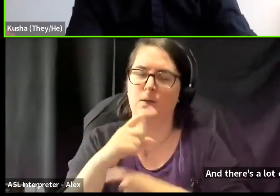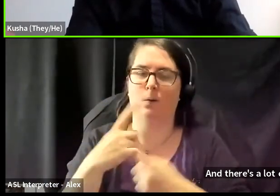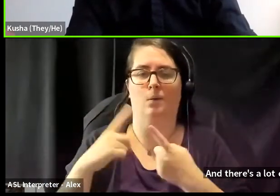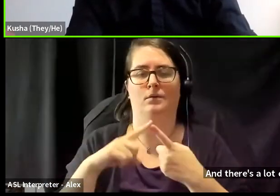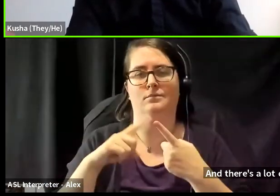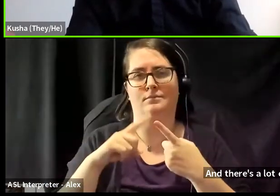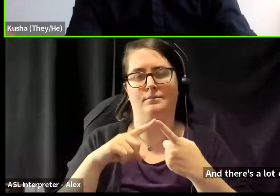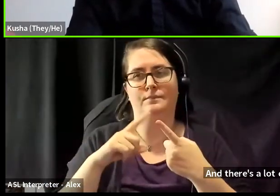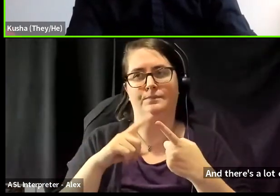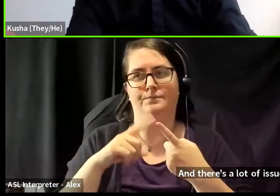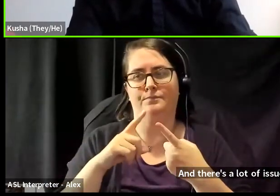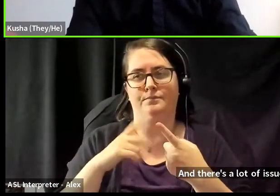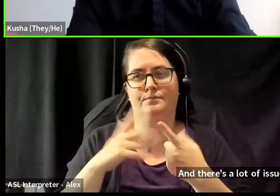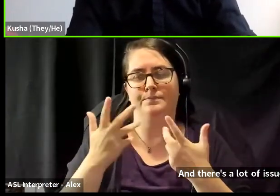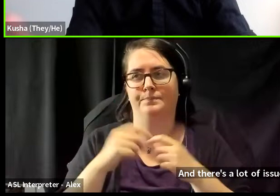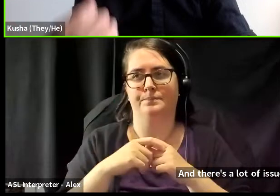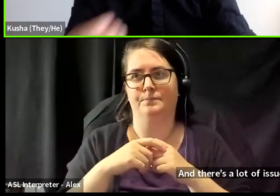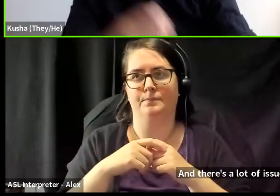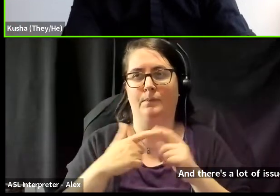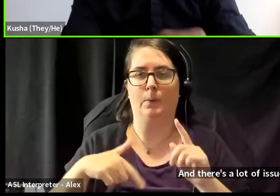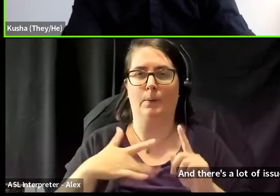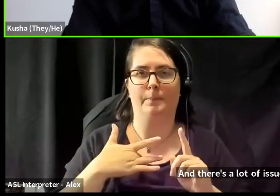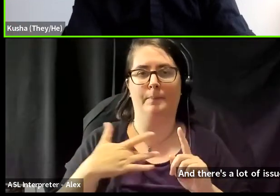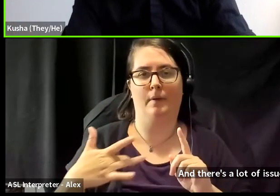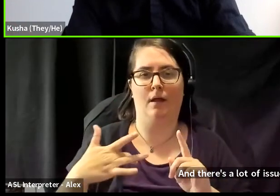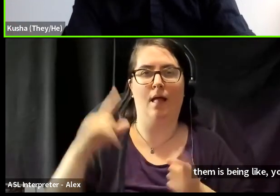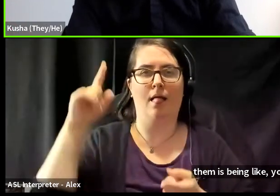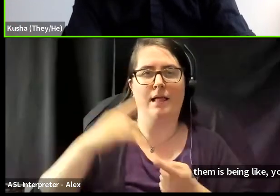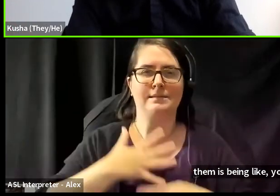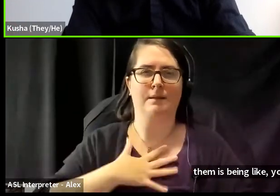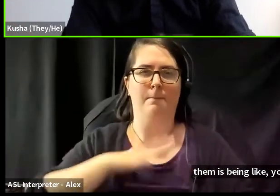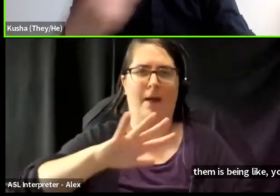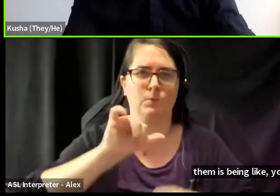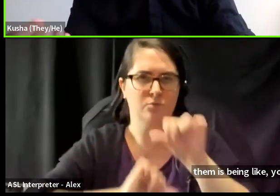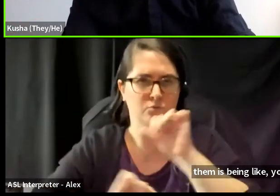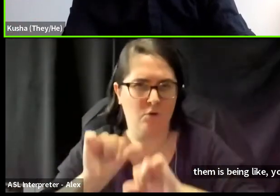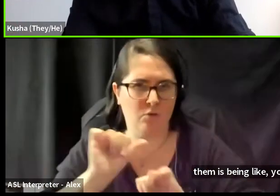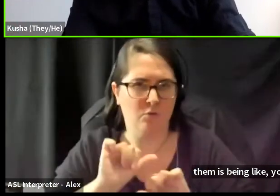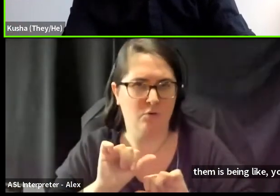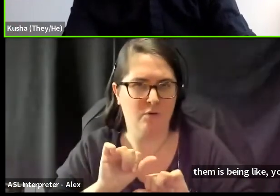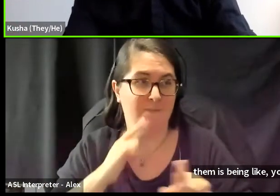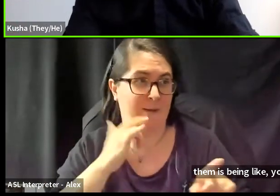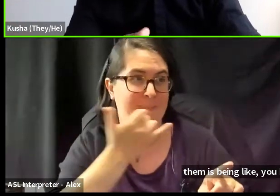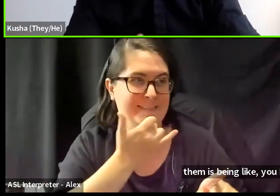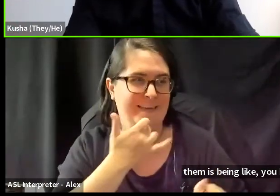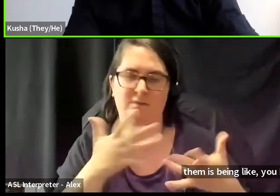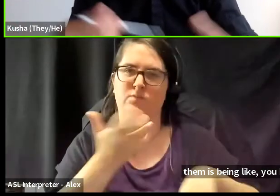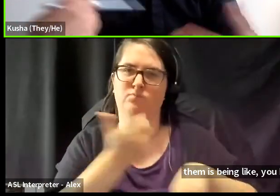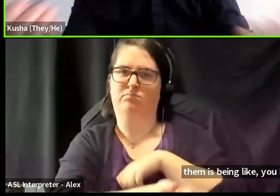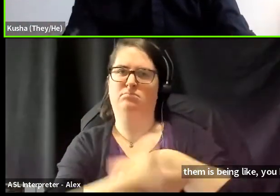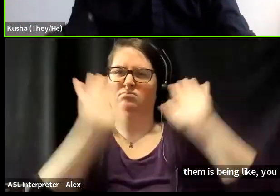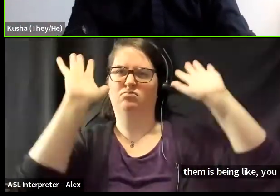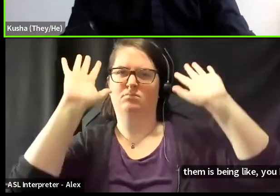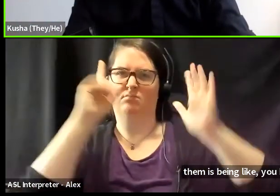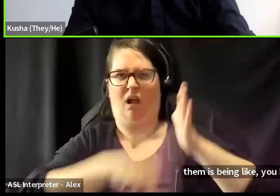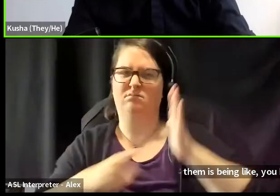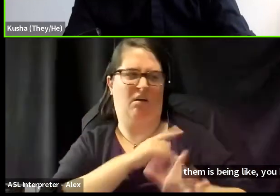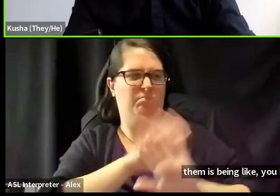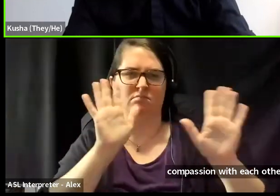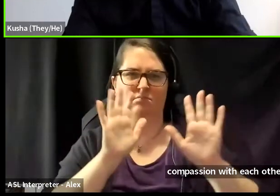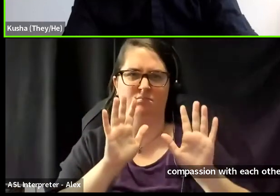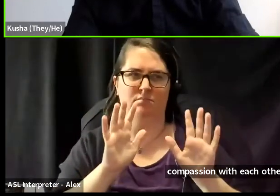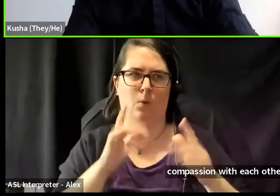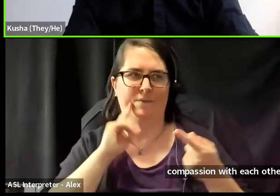like, we tend to have less compassion with each other when we make mistakes, or it's something that we disagree